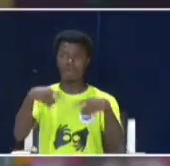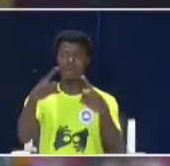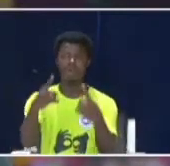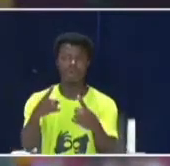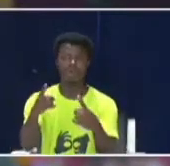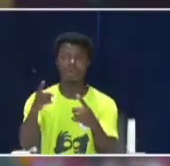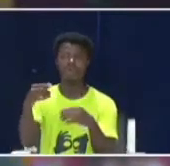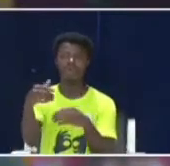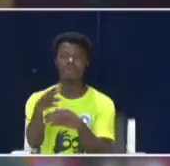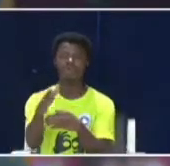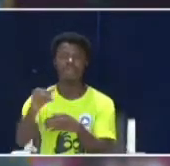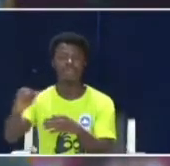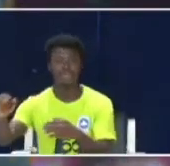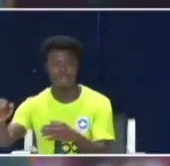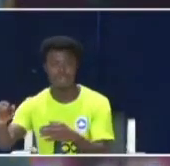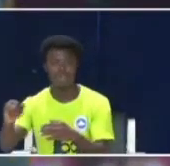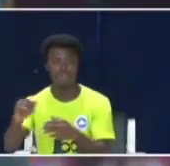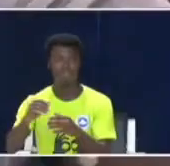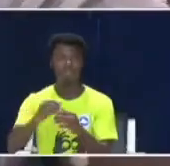pada lo peja.